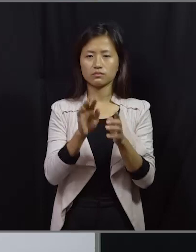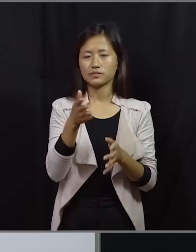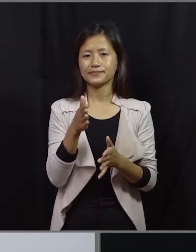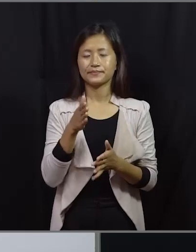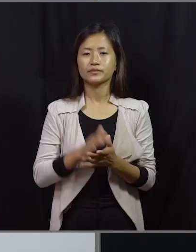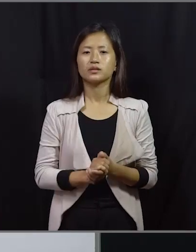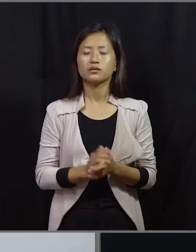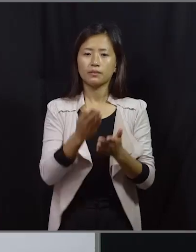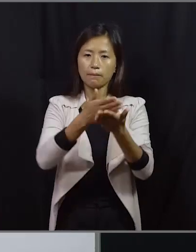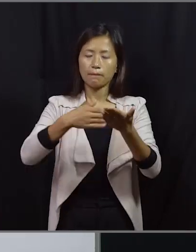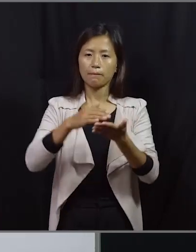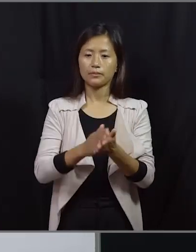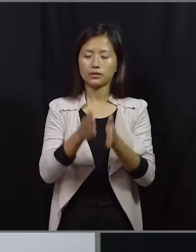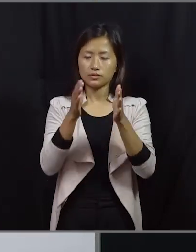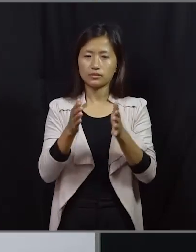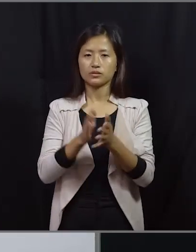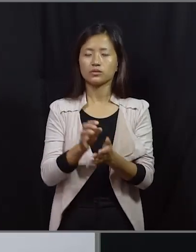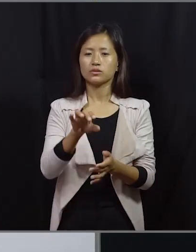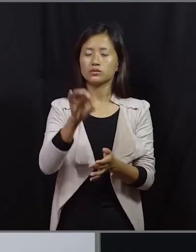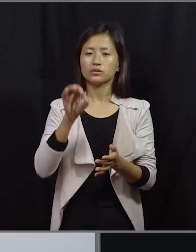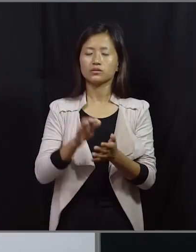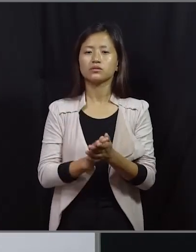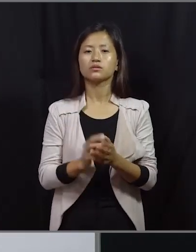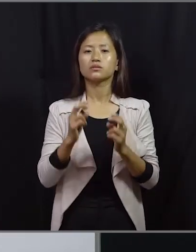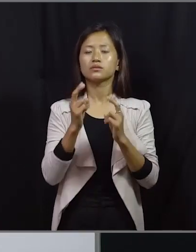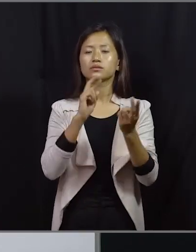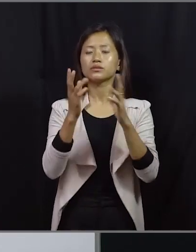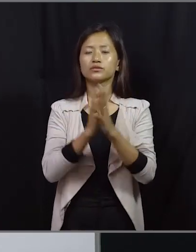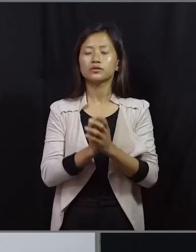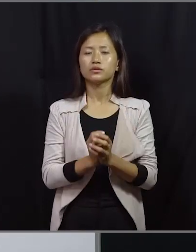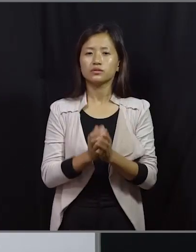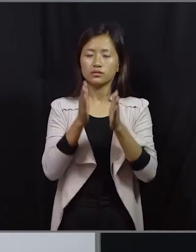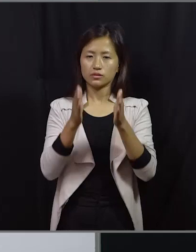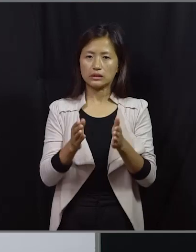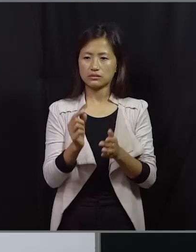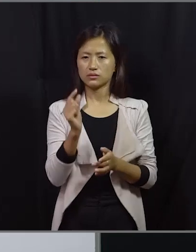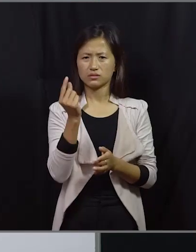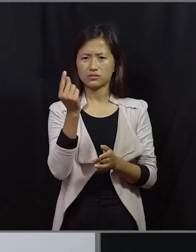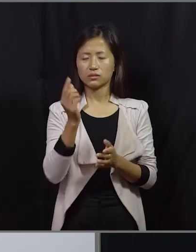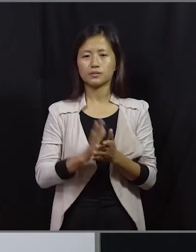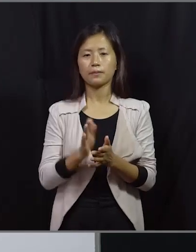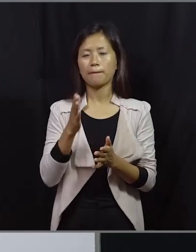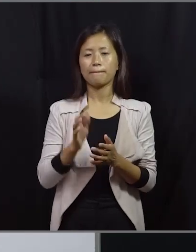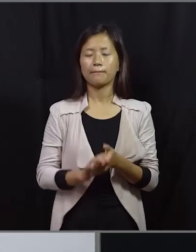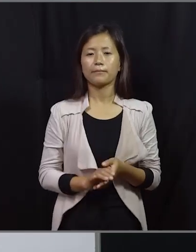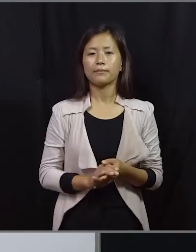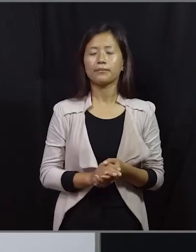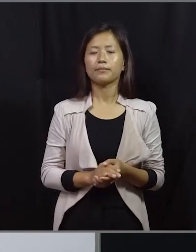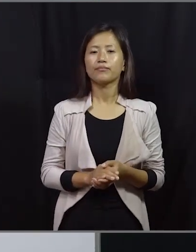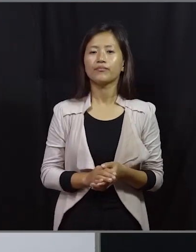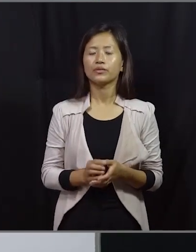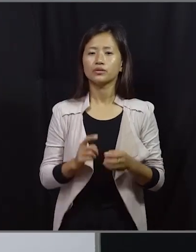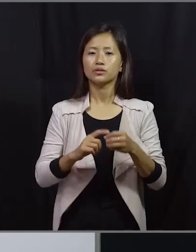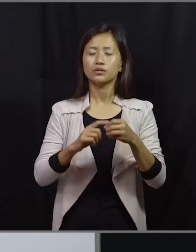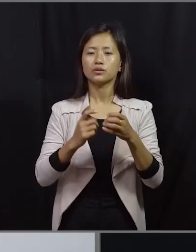the particular context, we have to take the universal set, and universal set is not unique. Okay, and this is the superset